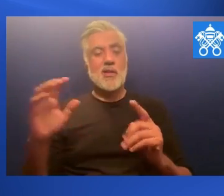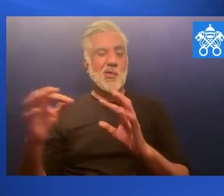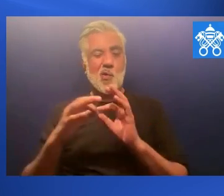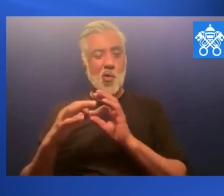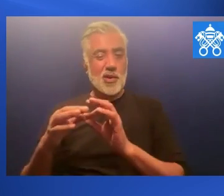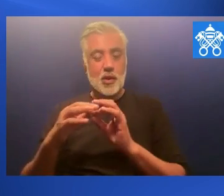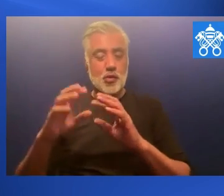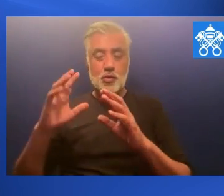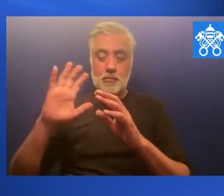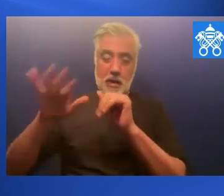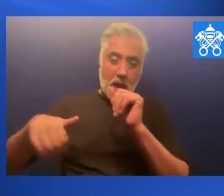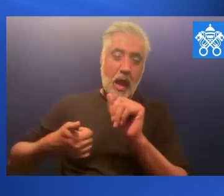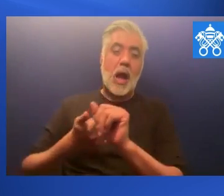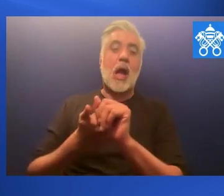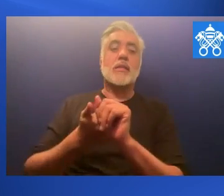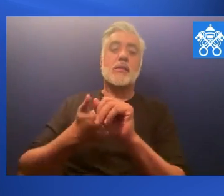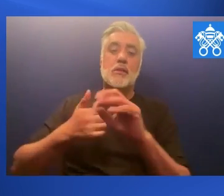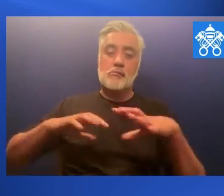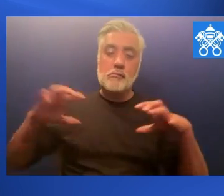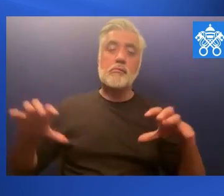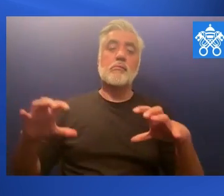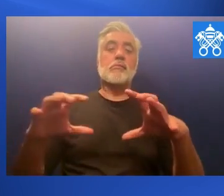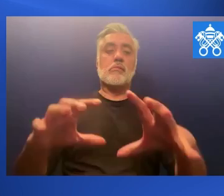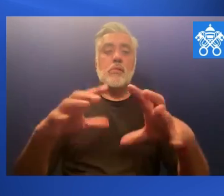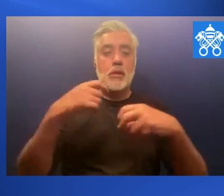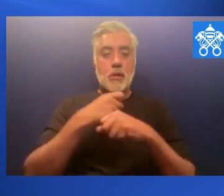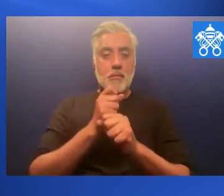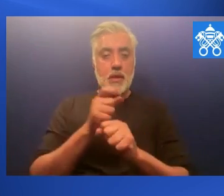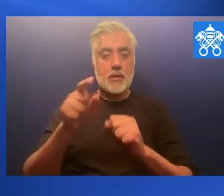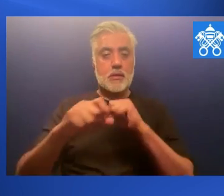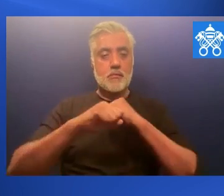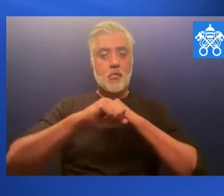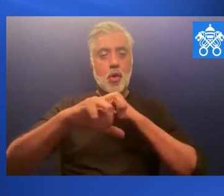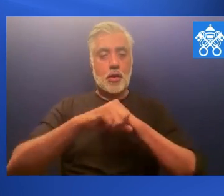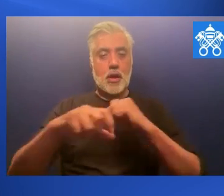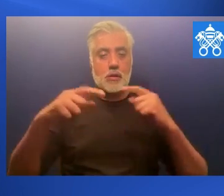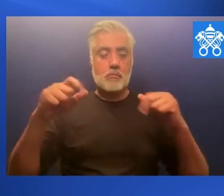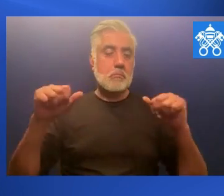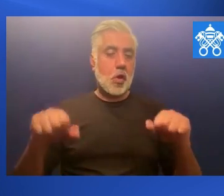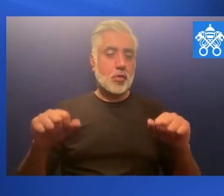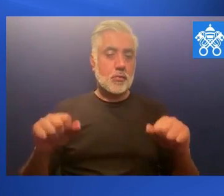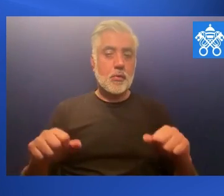in-studio audio technician Adriano Vitali and coordinator Massimiliano Menichetti,